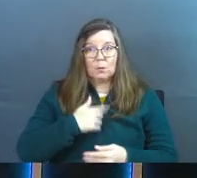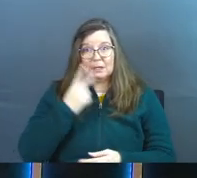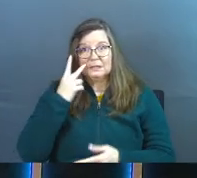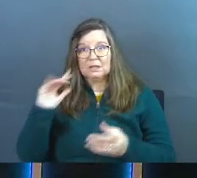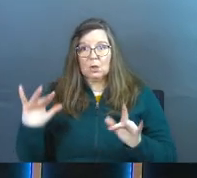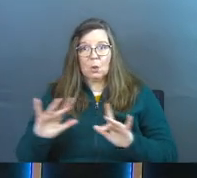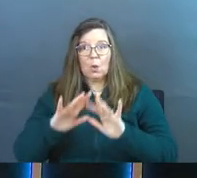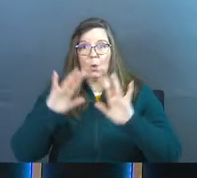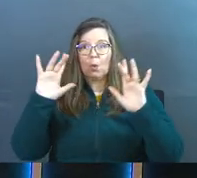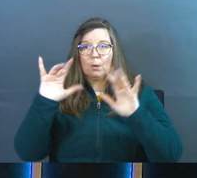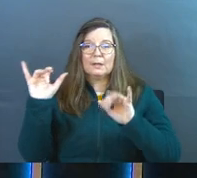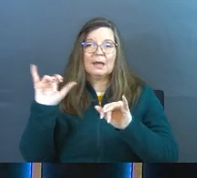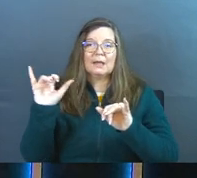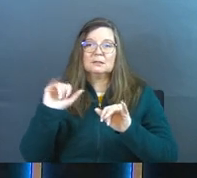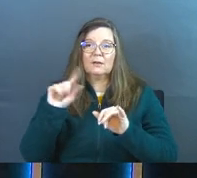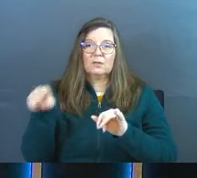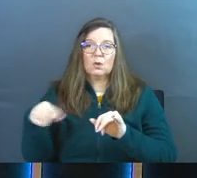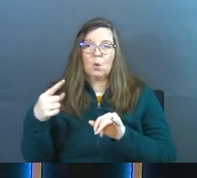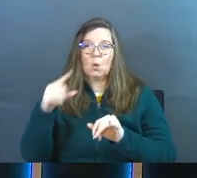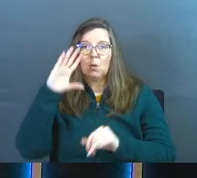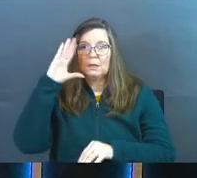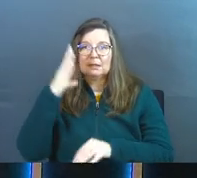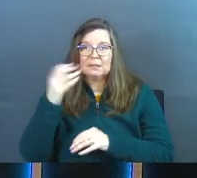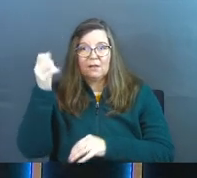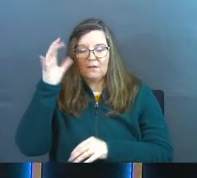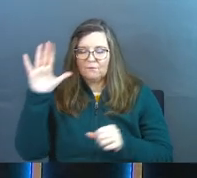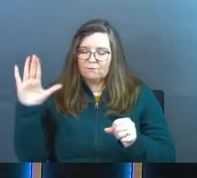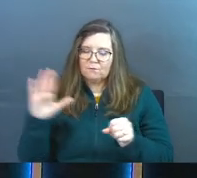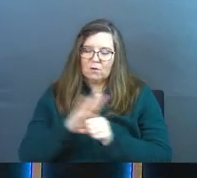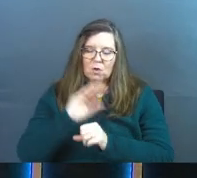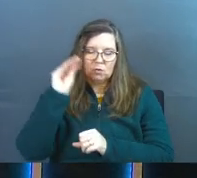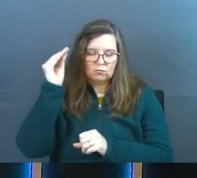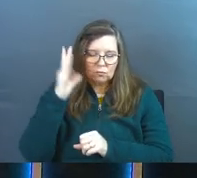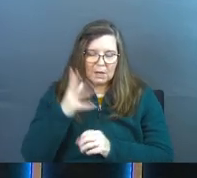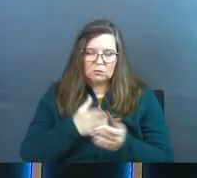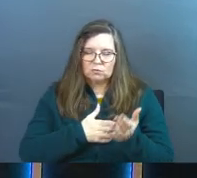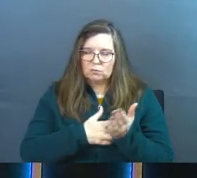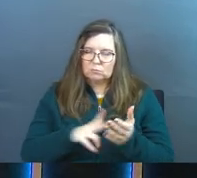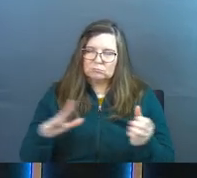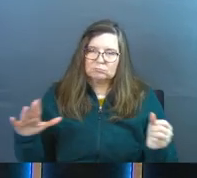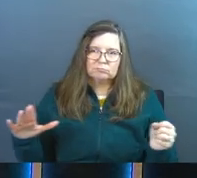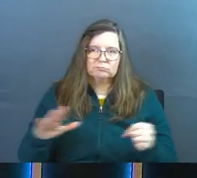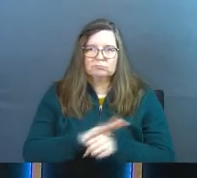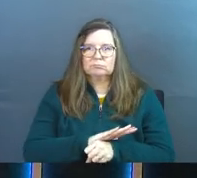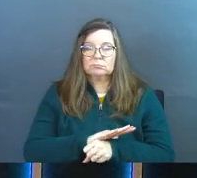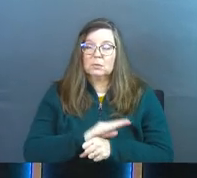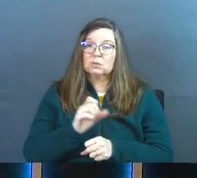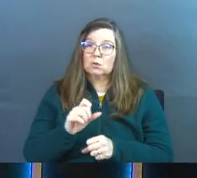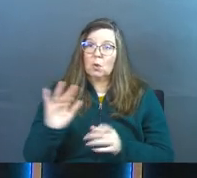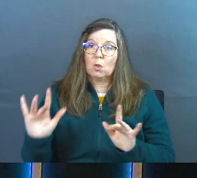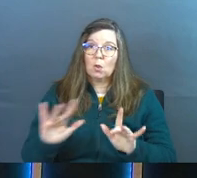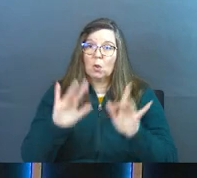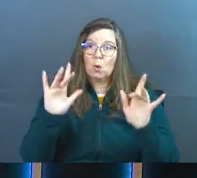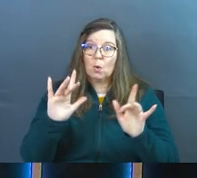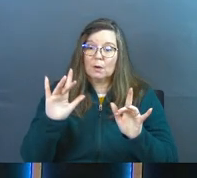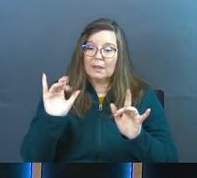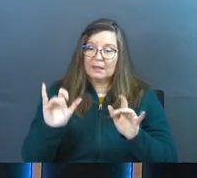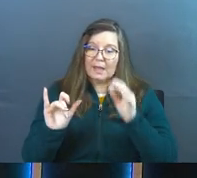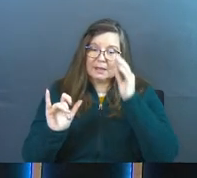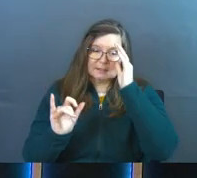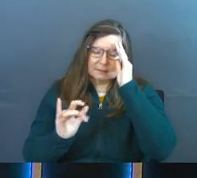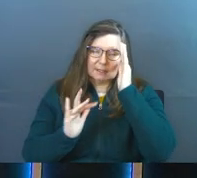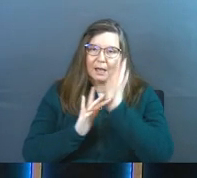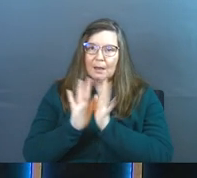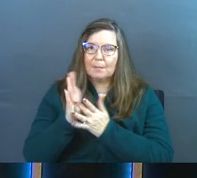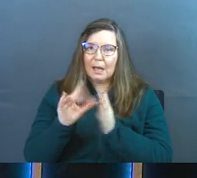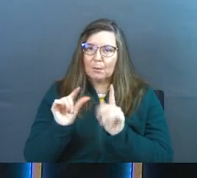seen his glory, glory as of the only Son of the Father, full of grace and truth. So the glory, that glory, that's a